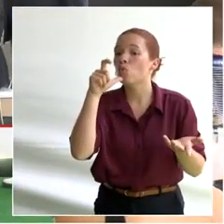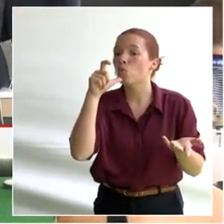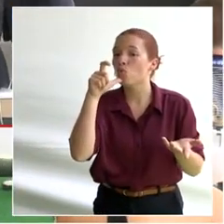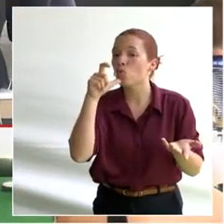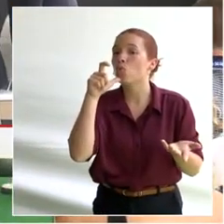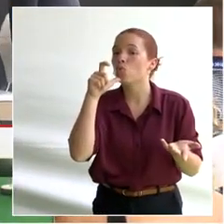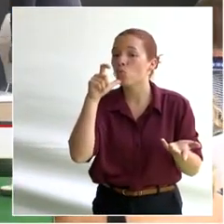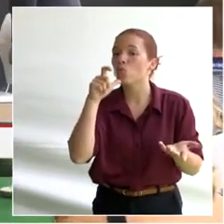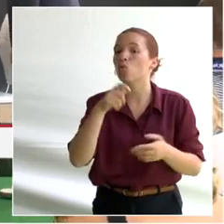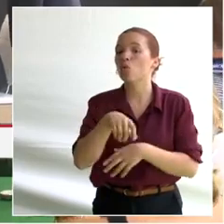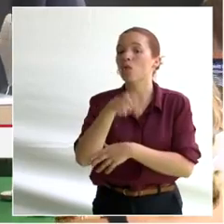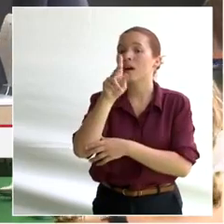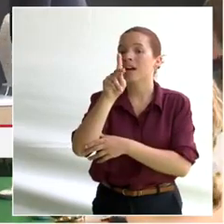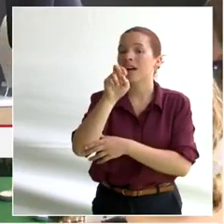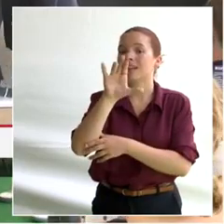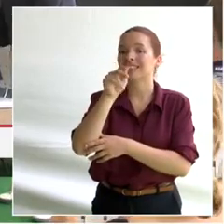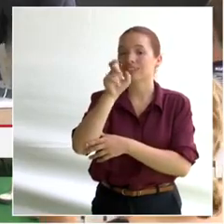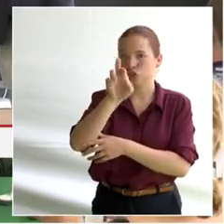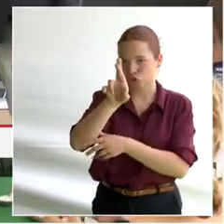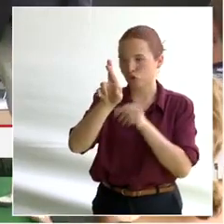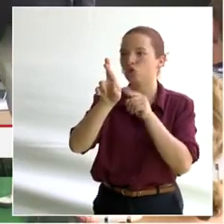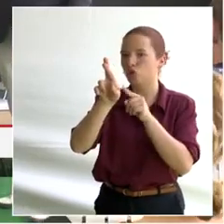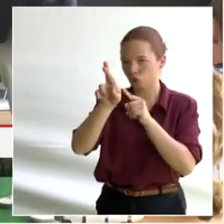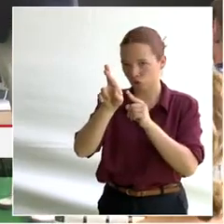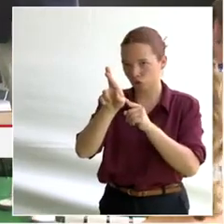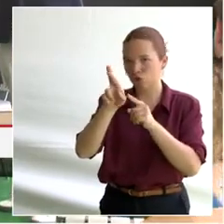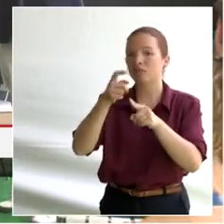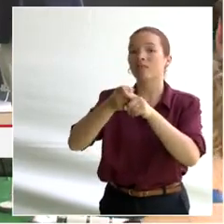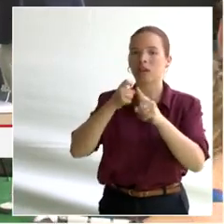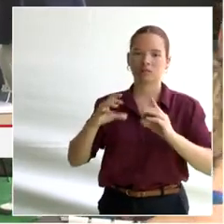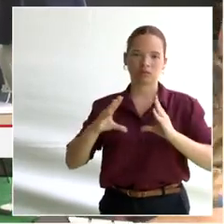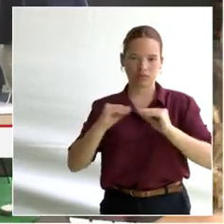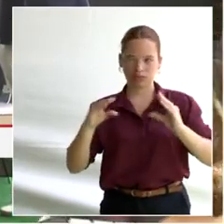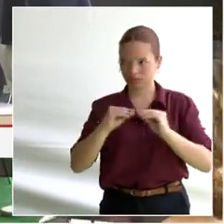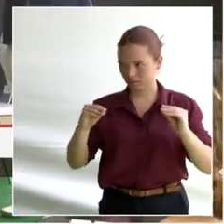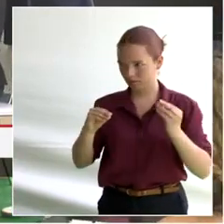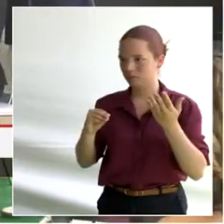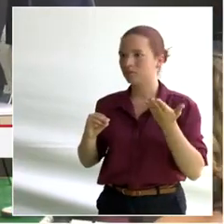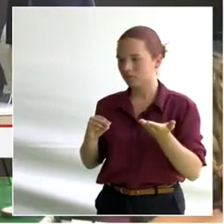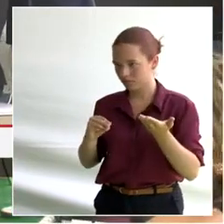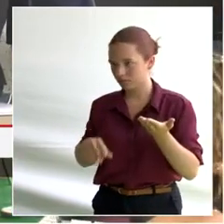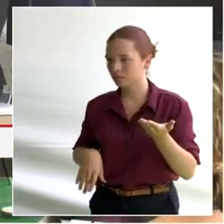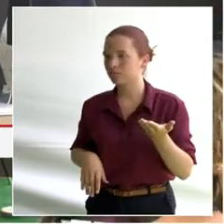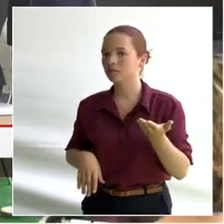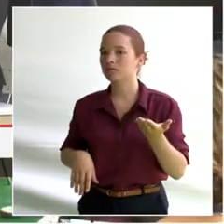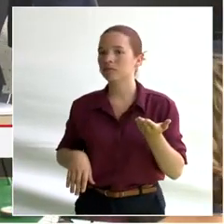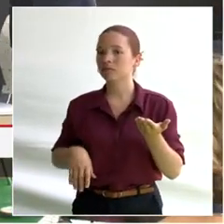is that? Yeah, where does... What line? Roberta, where does that go?